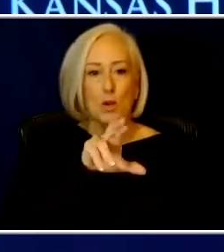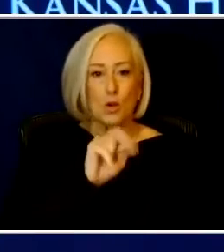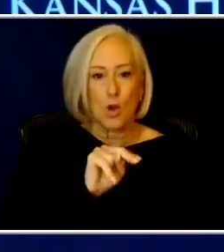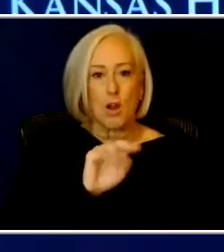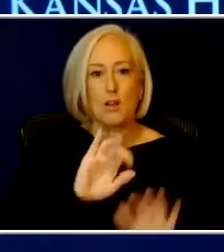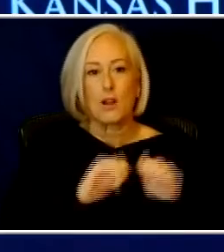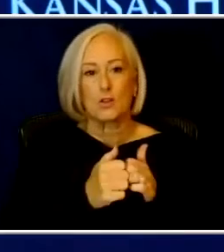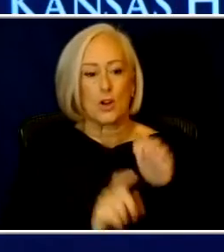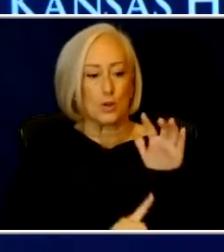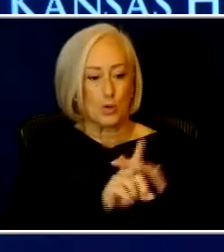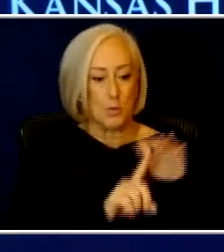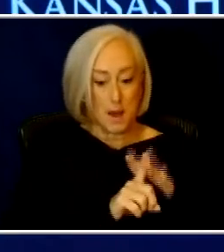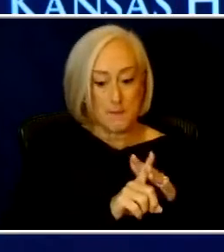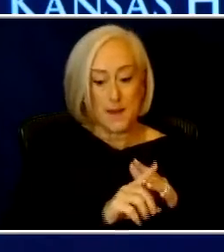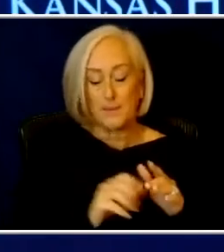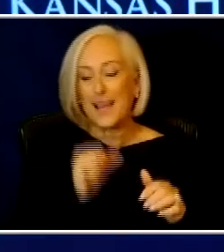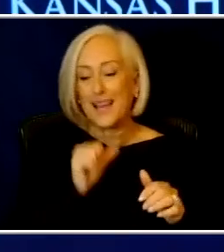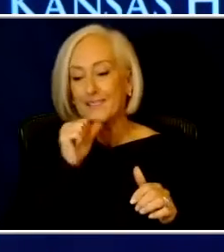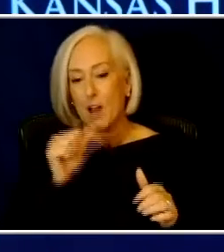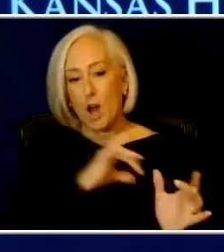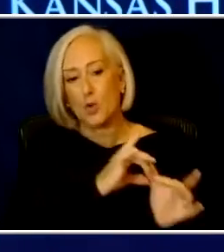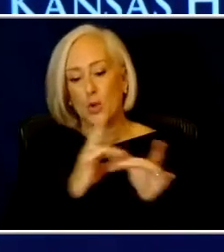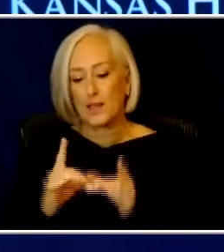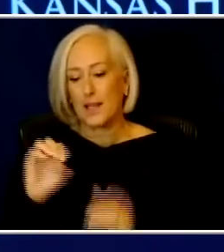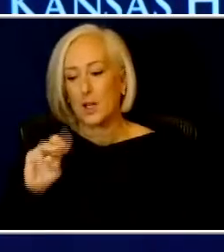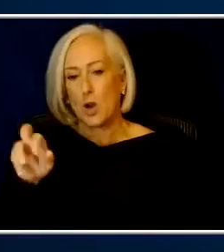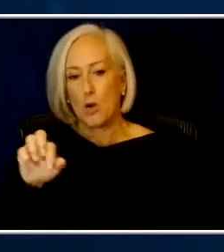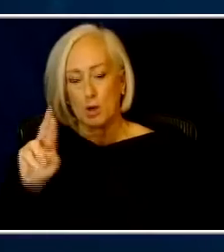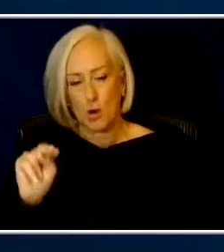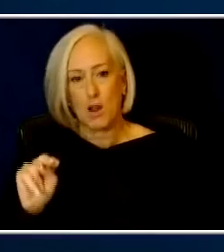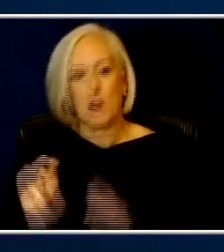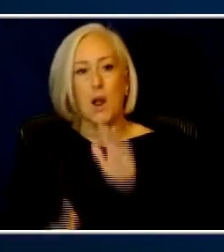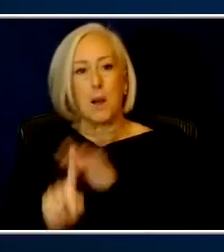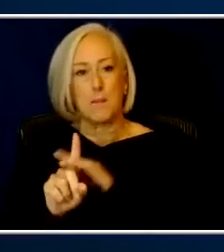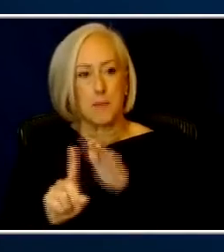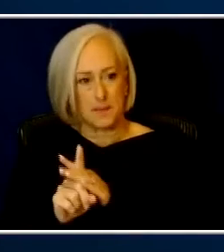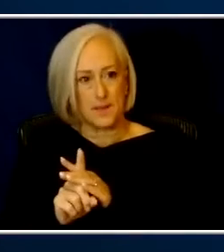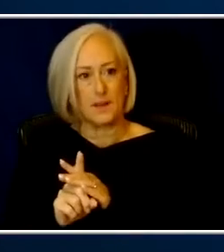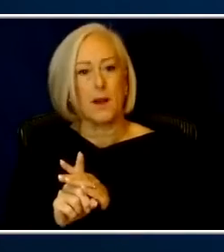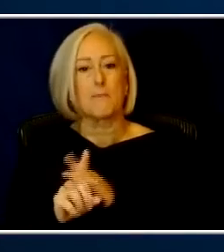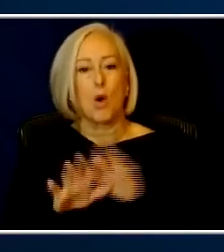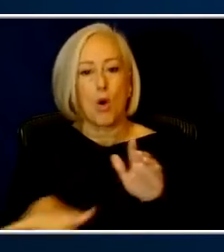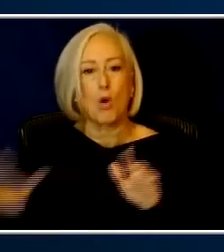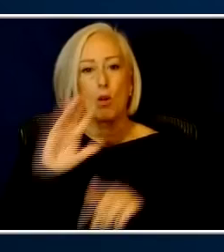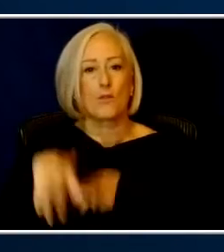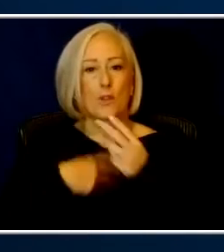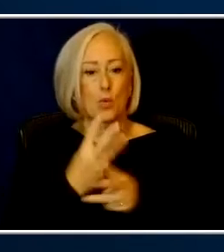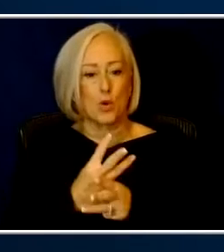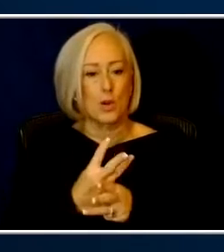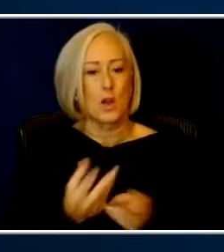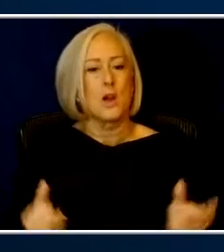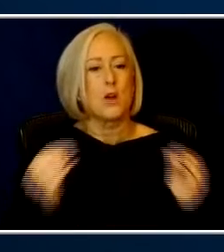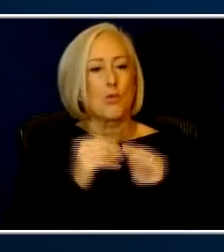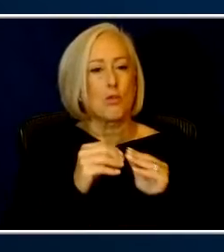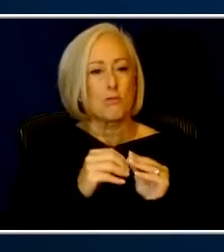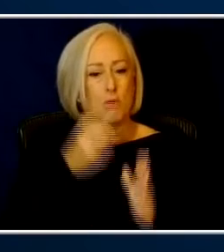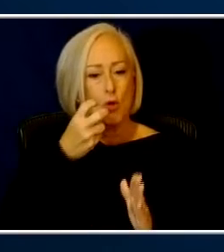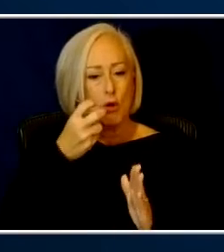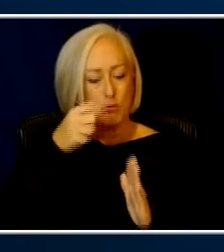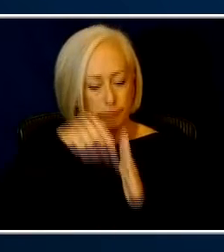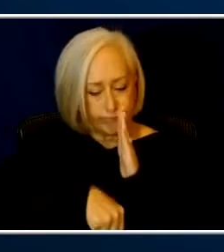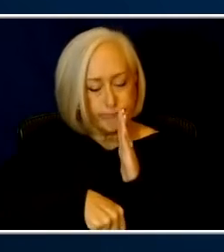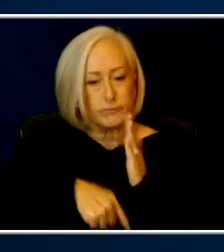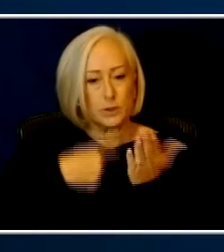world. We're going to take a little bit more of a deep dive into that. So let me talk with some of our folks here on the call,